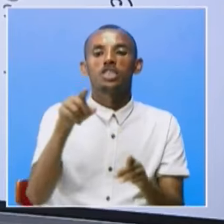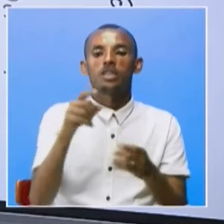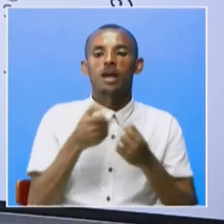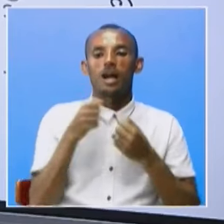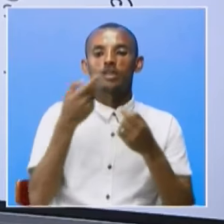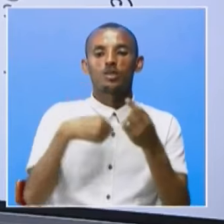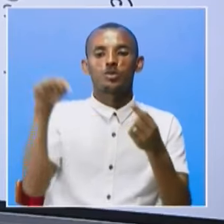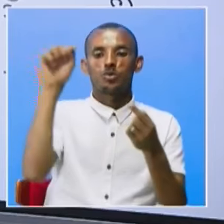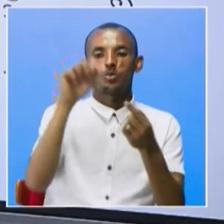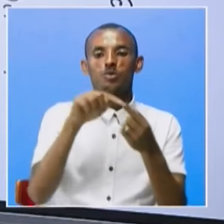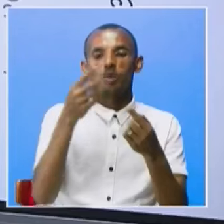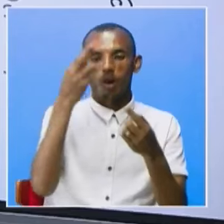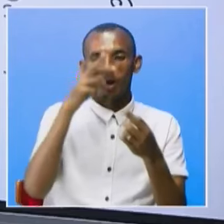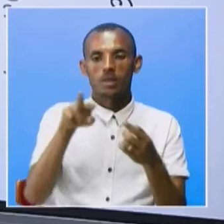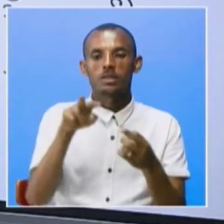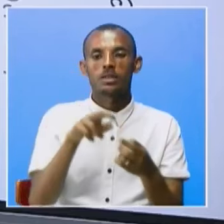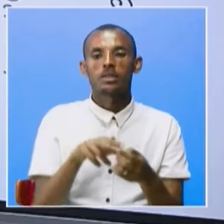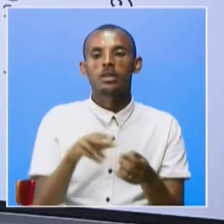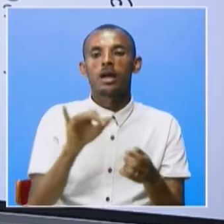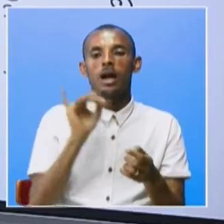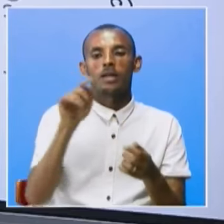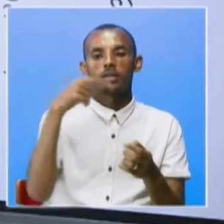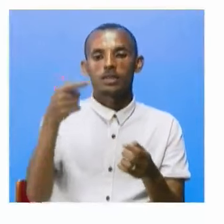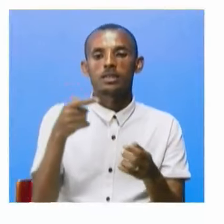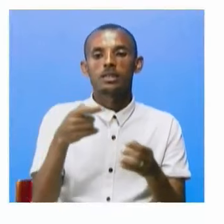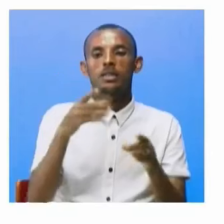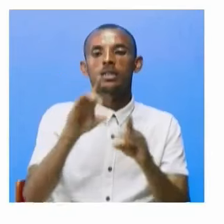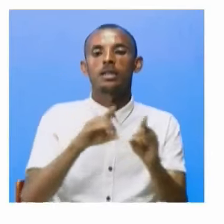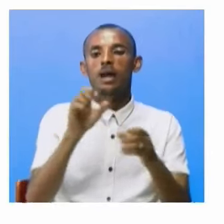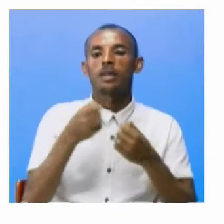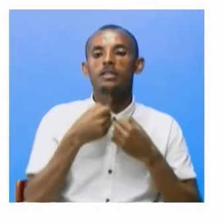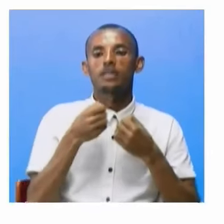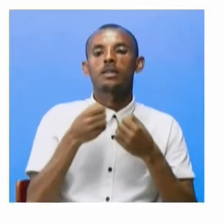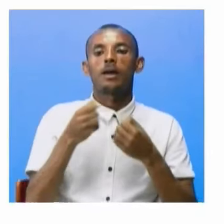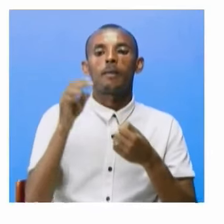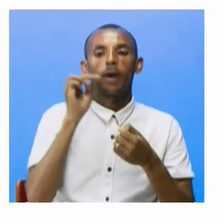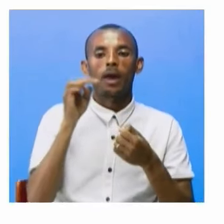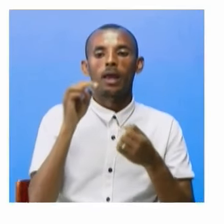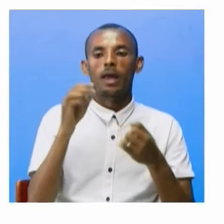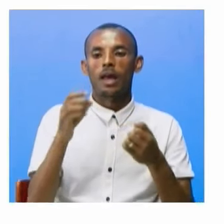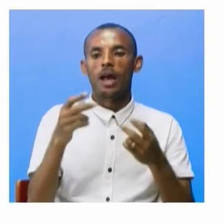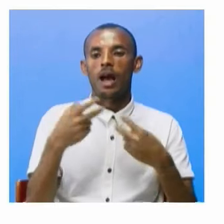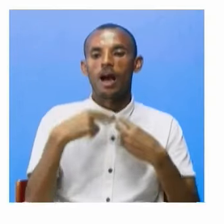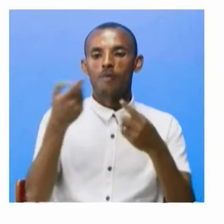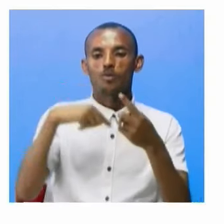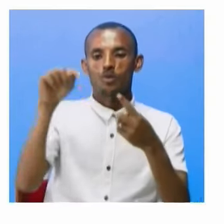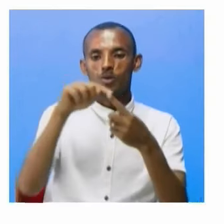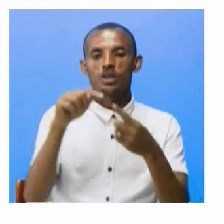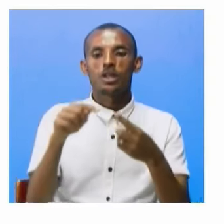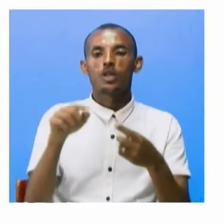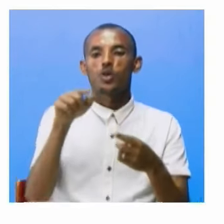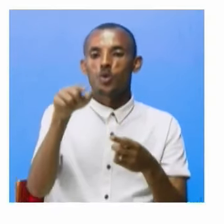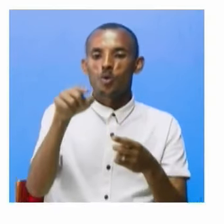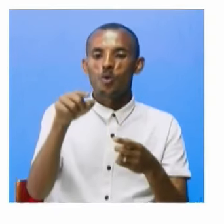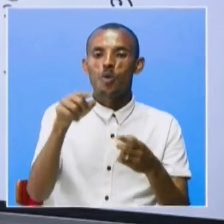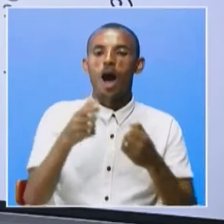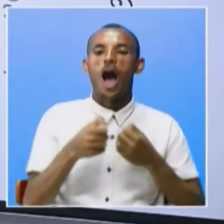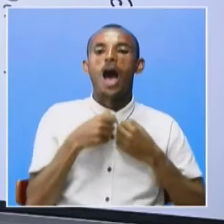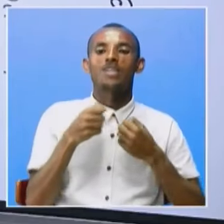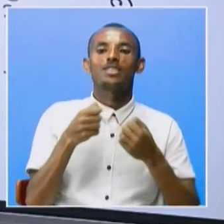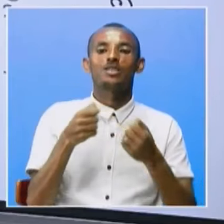to. Look at this. I said what? Does Mary have to? And you, she has to.